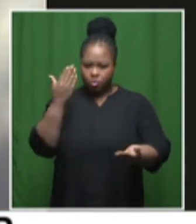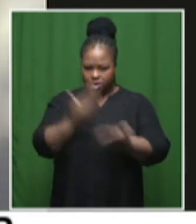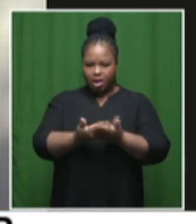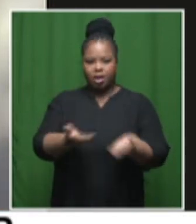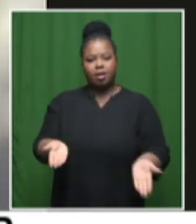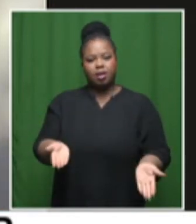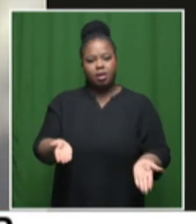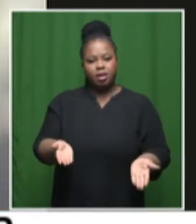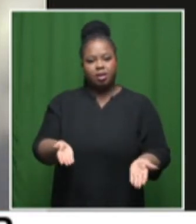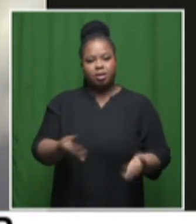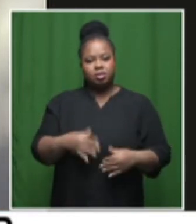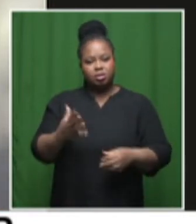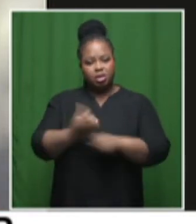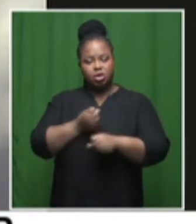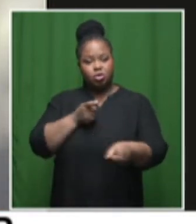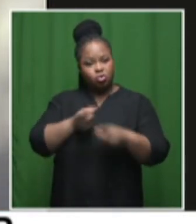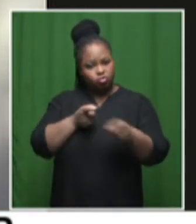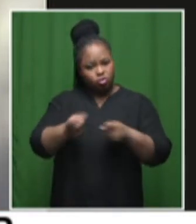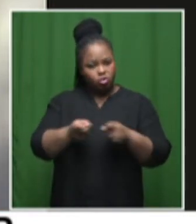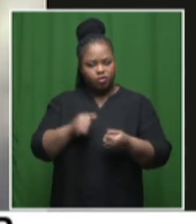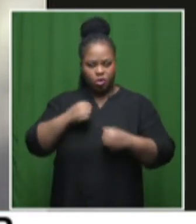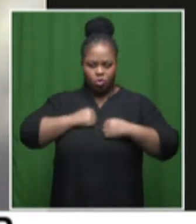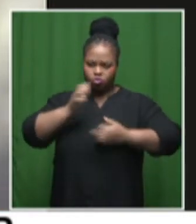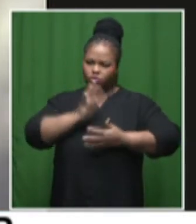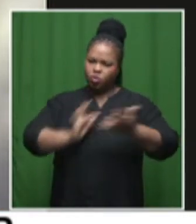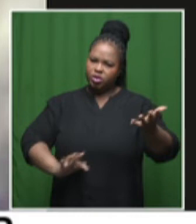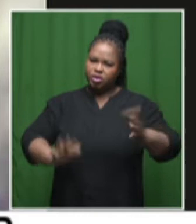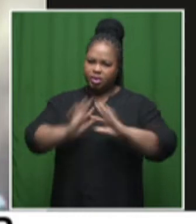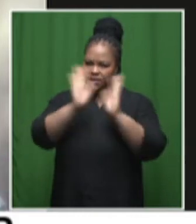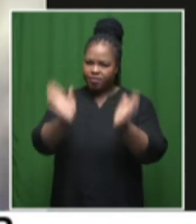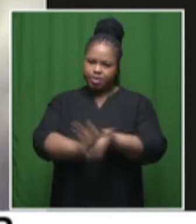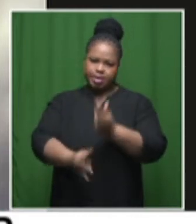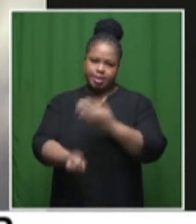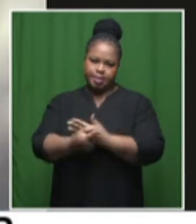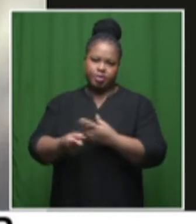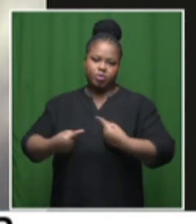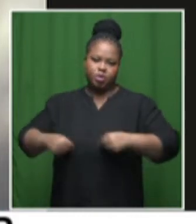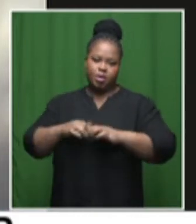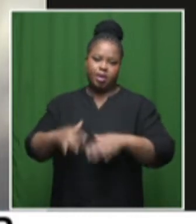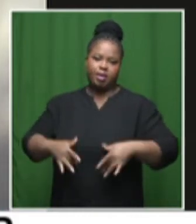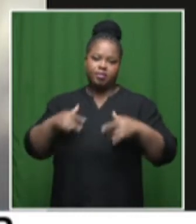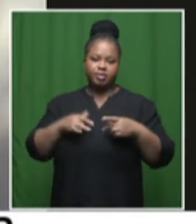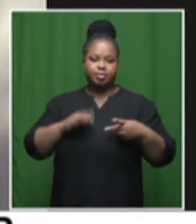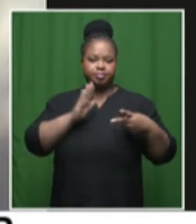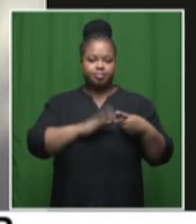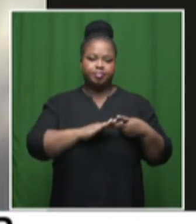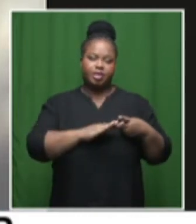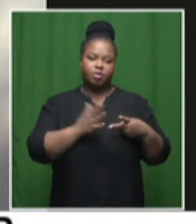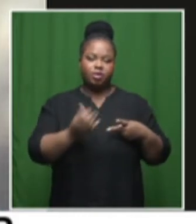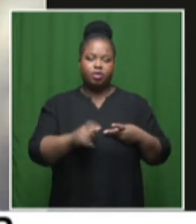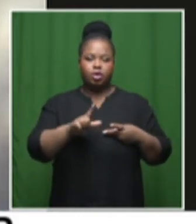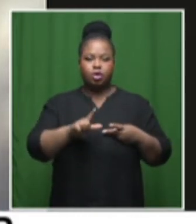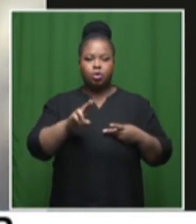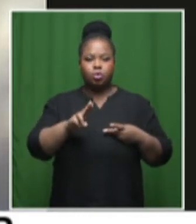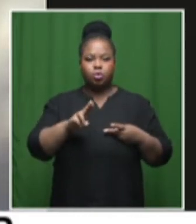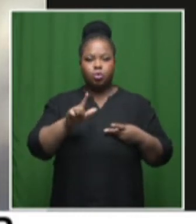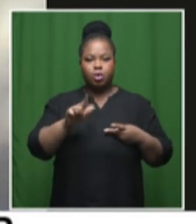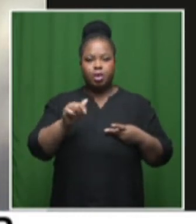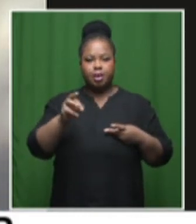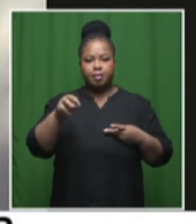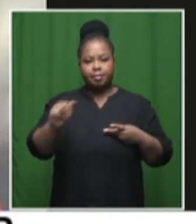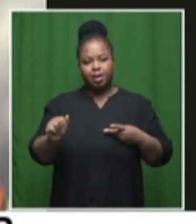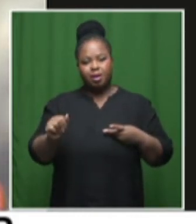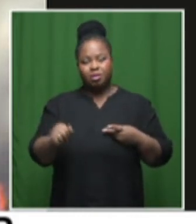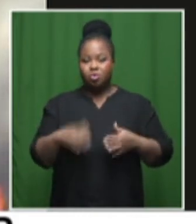of taking control of our stories and what happens to us. Then you have kind of Lulama Wolf Mlambo's